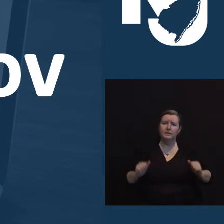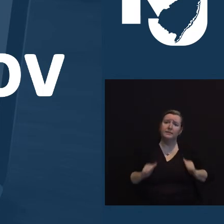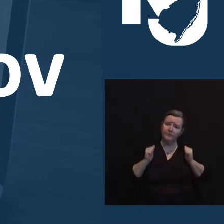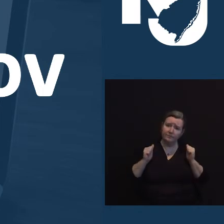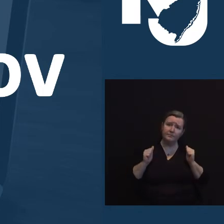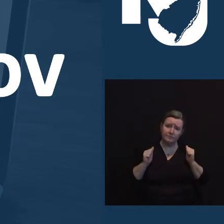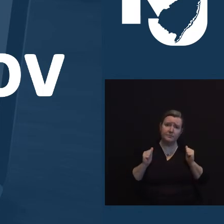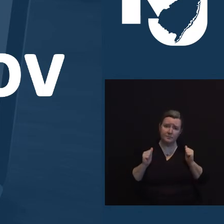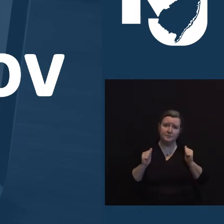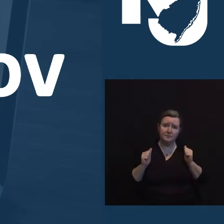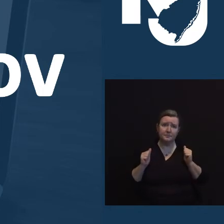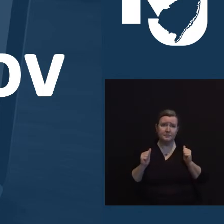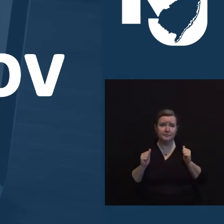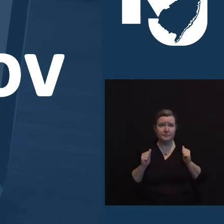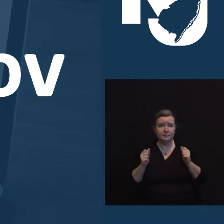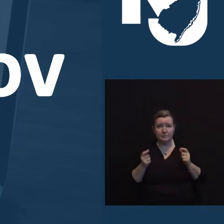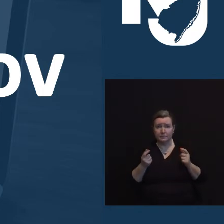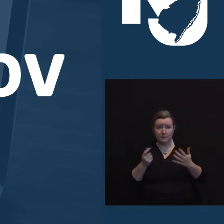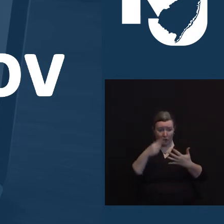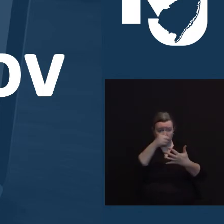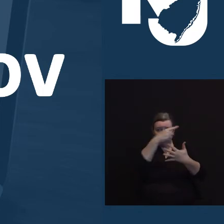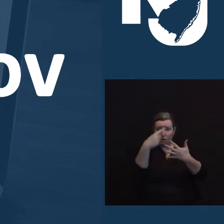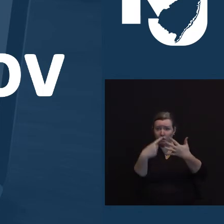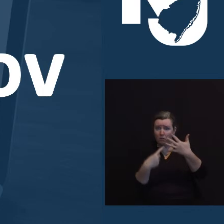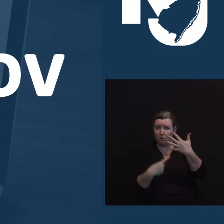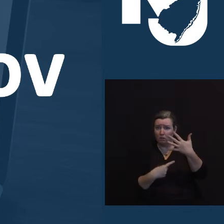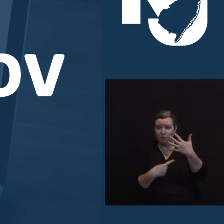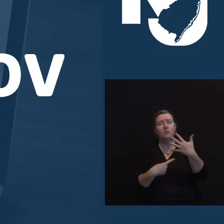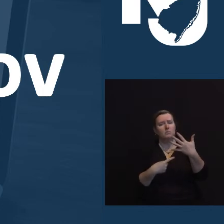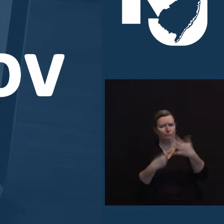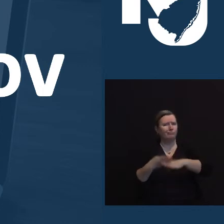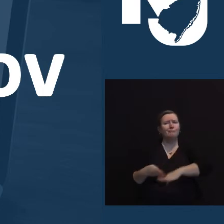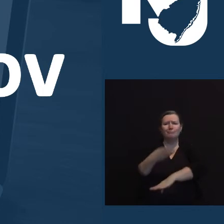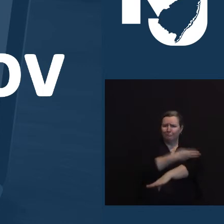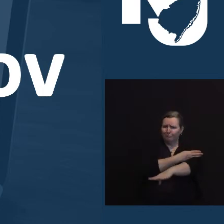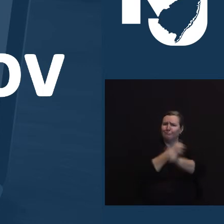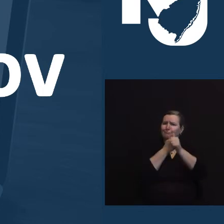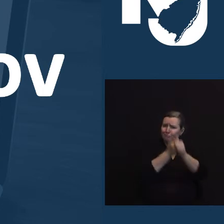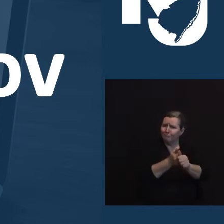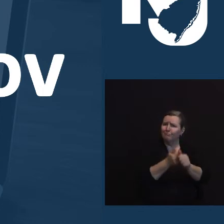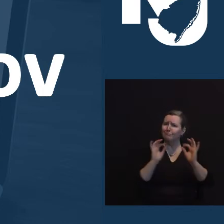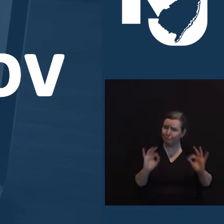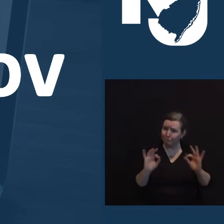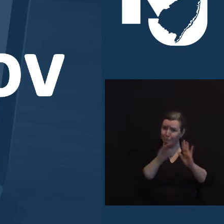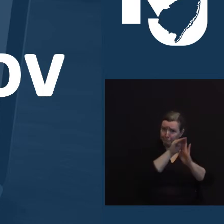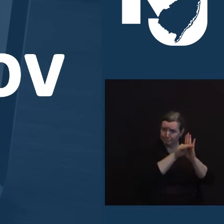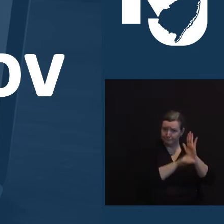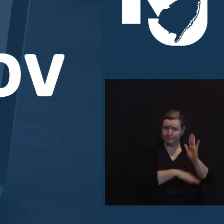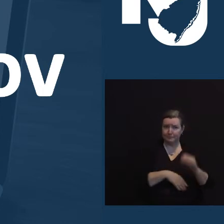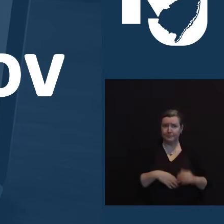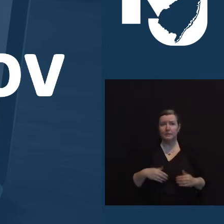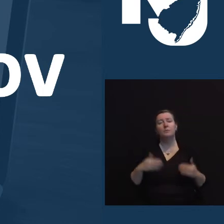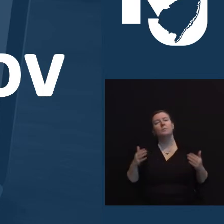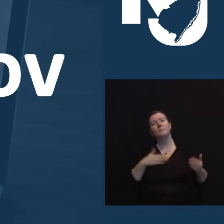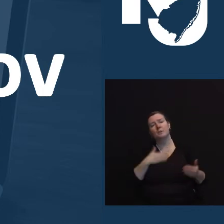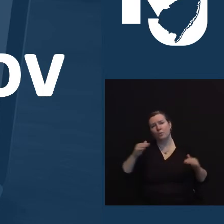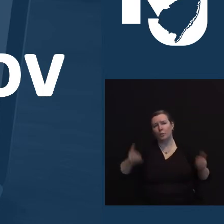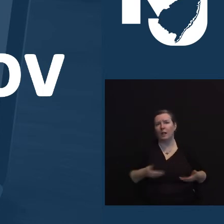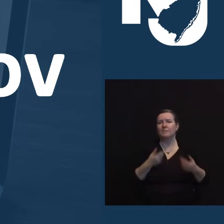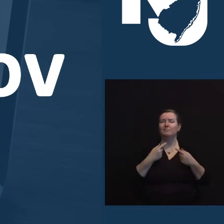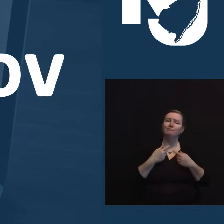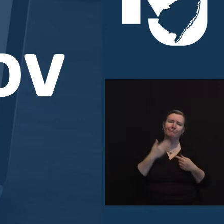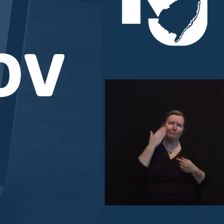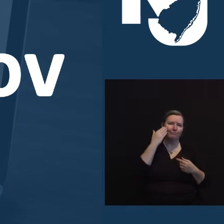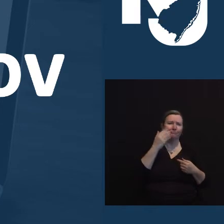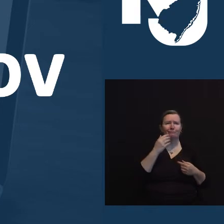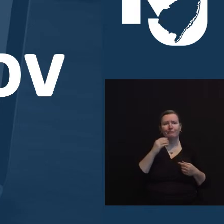much, much, much better place. With that, please help me welcome the woman who needs no introduction, the Commissioner of the Department of